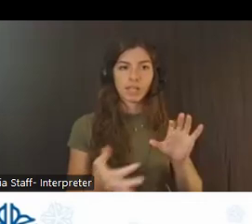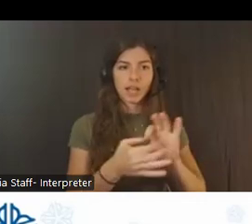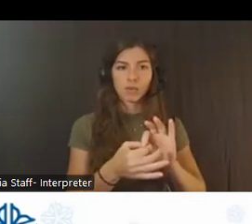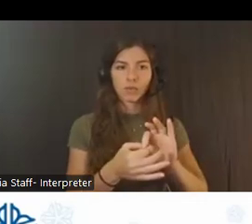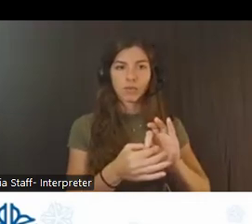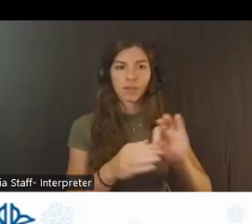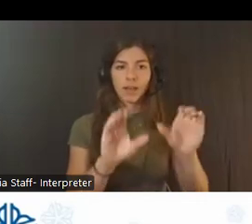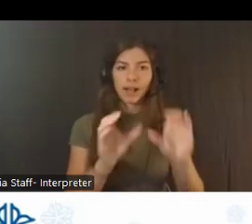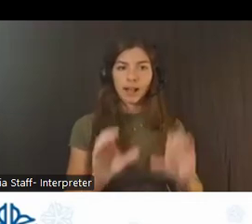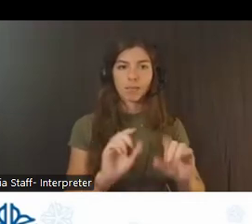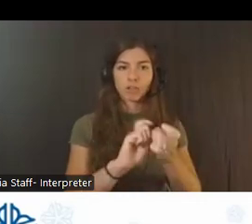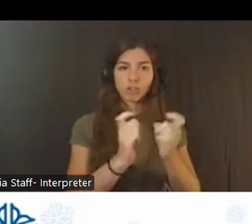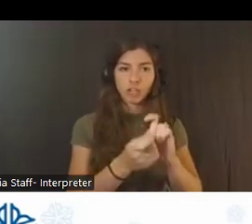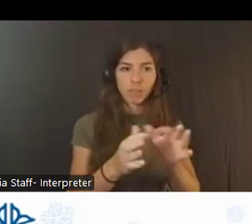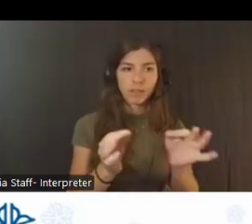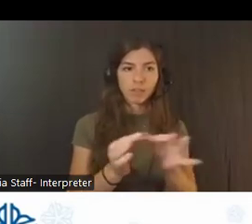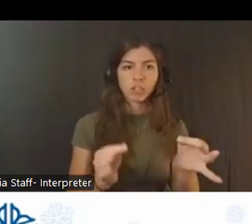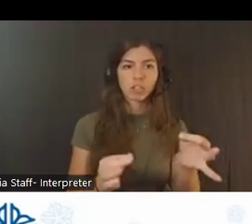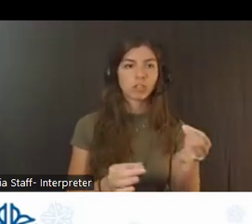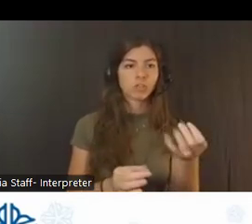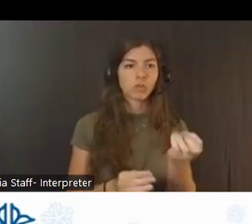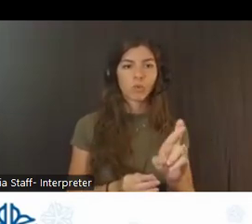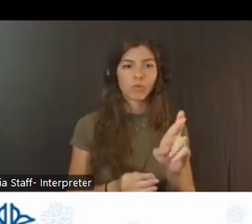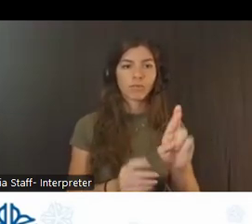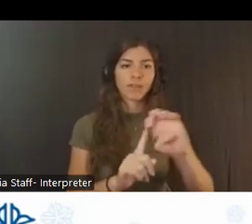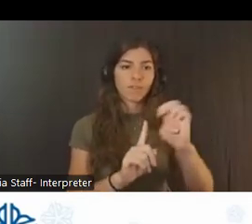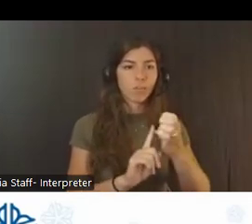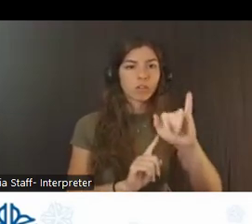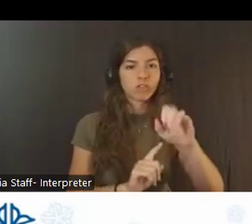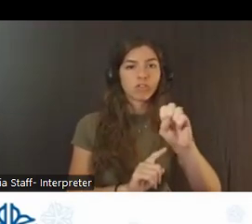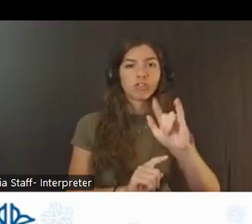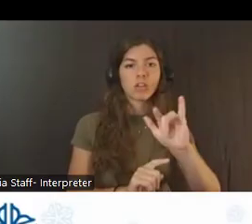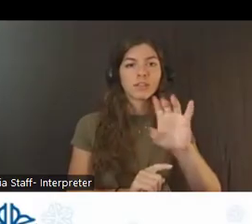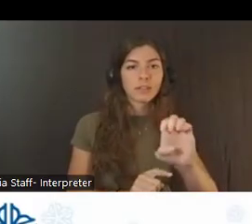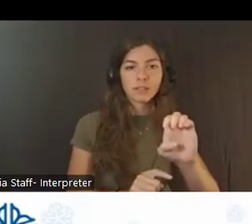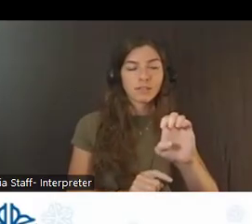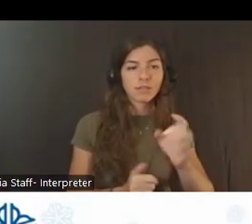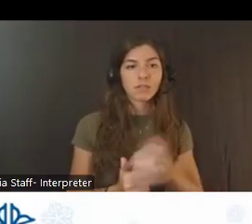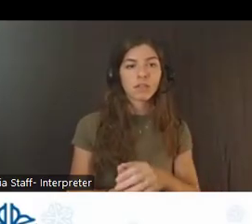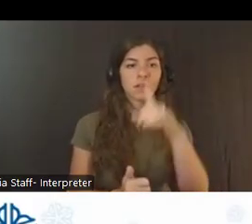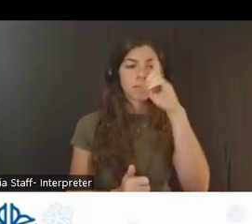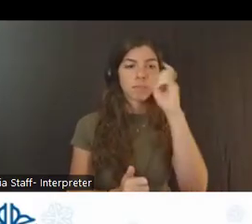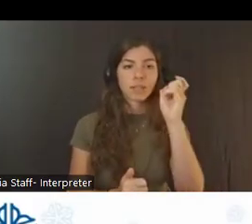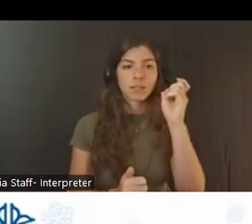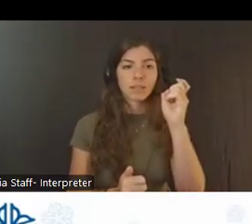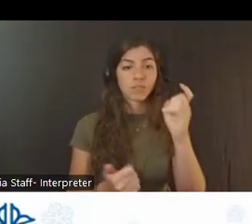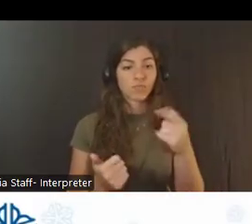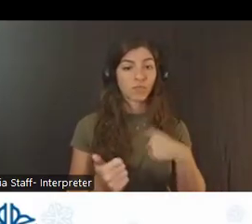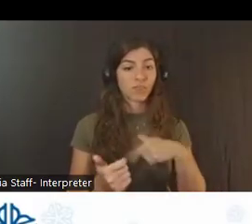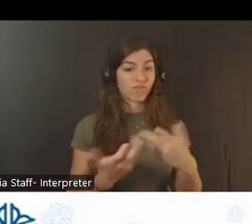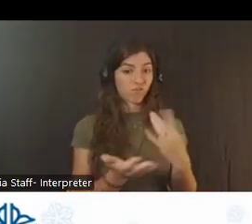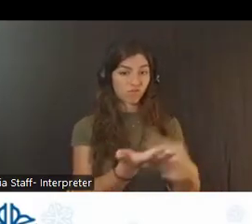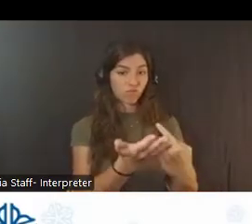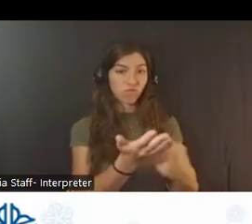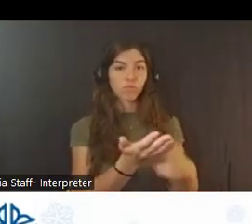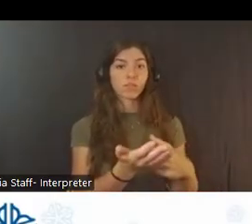climate change messaging or environmental justice messaging or anything like that, because we had talked about that and